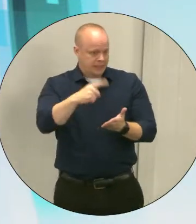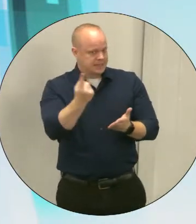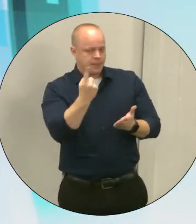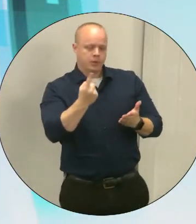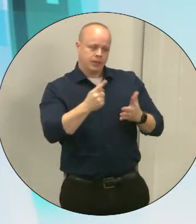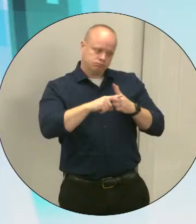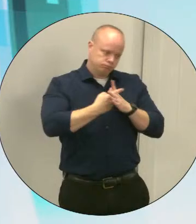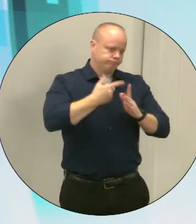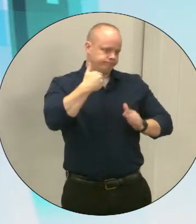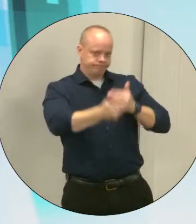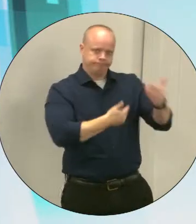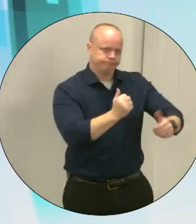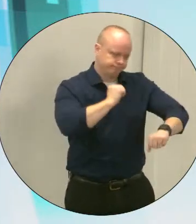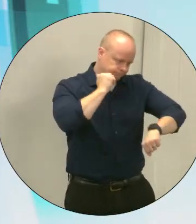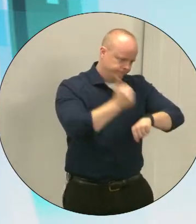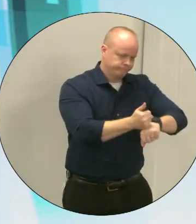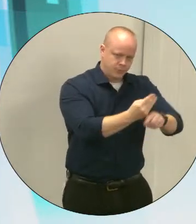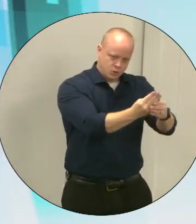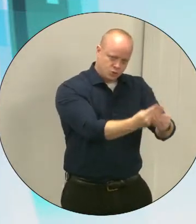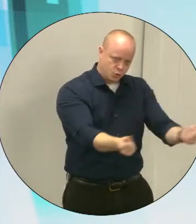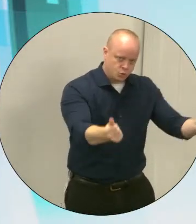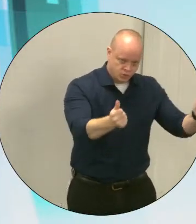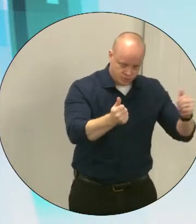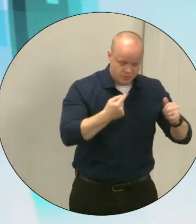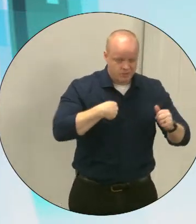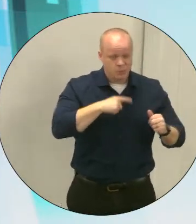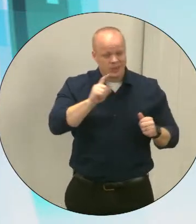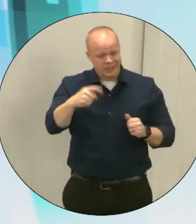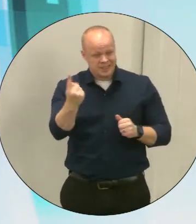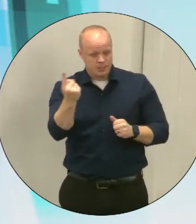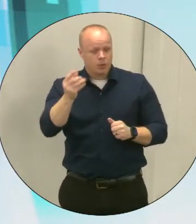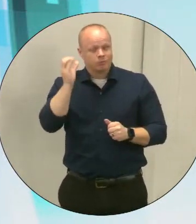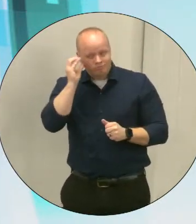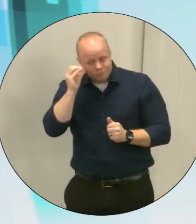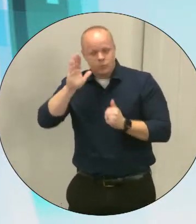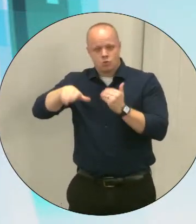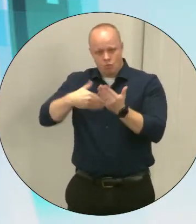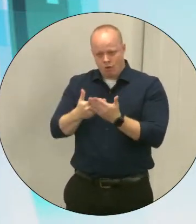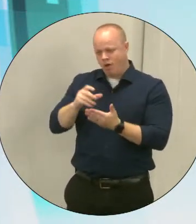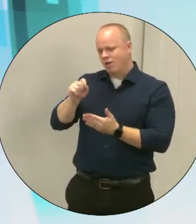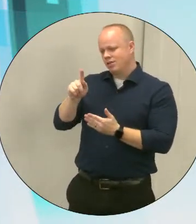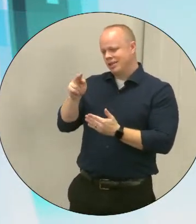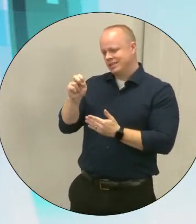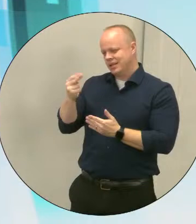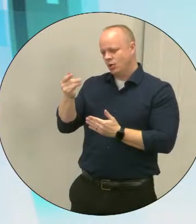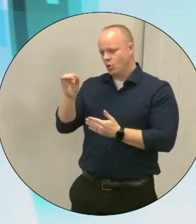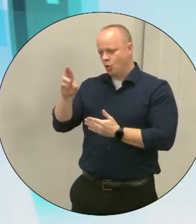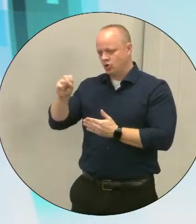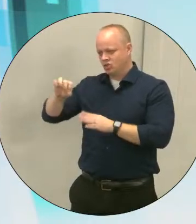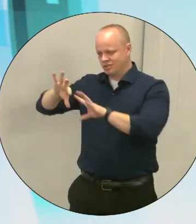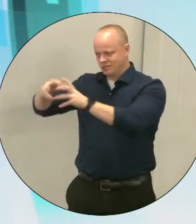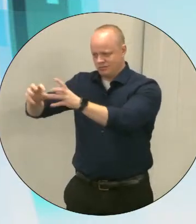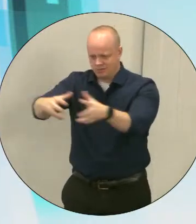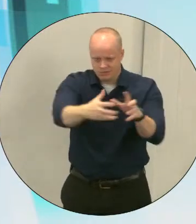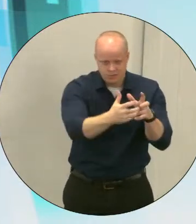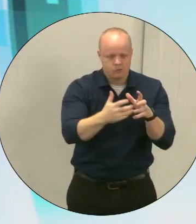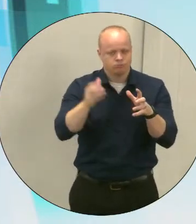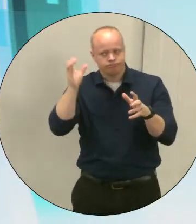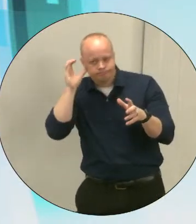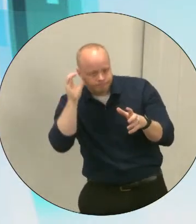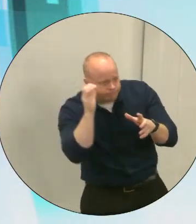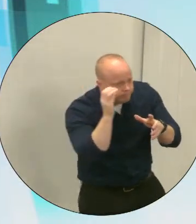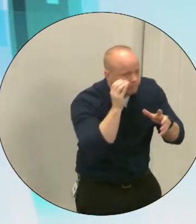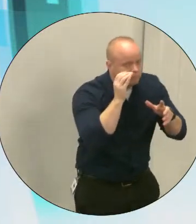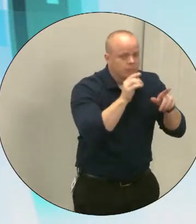solutions. We need someone who will listen to all stakeholders about what our district needs. More importantly, listen to the people that are